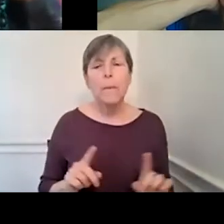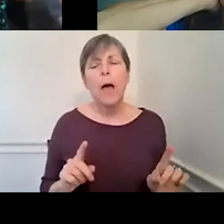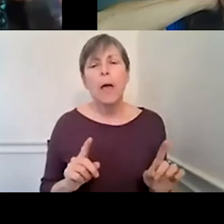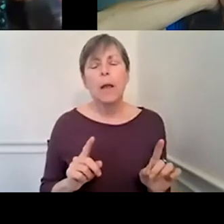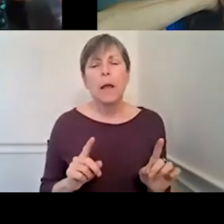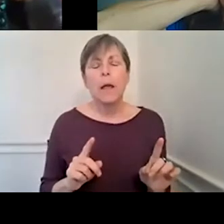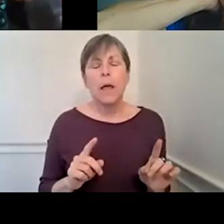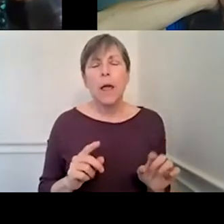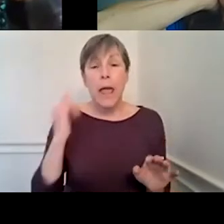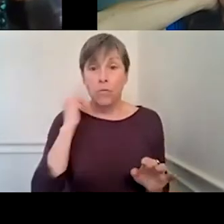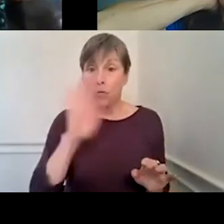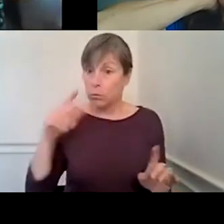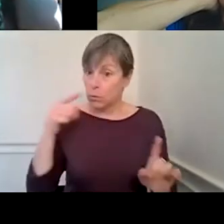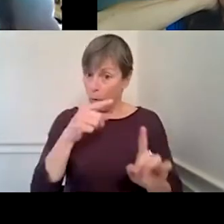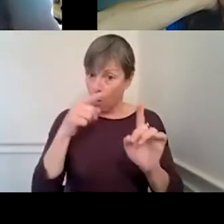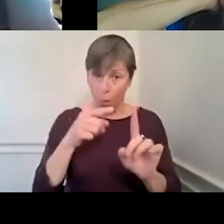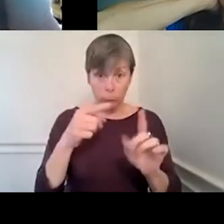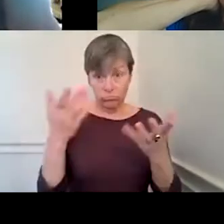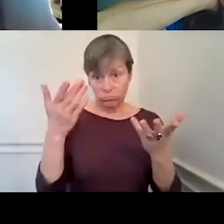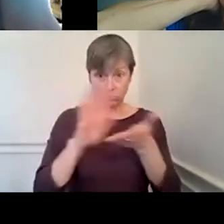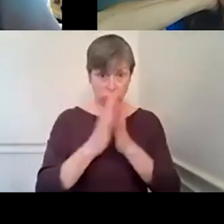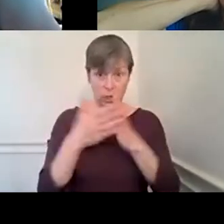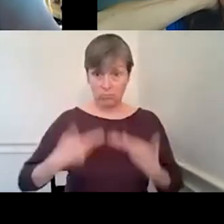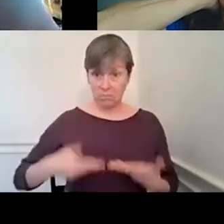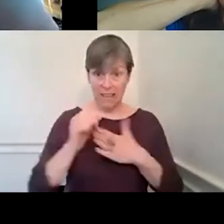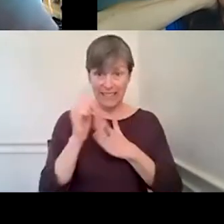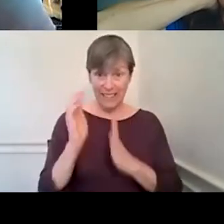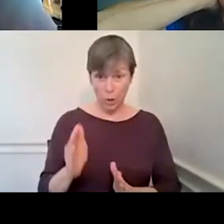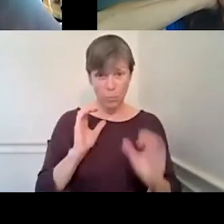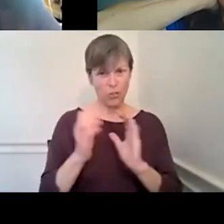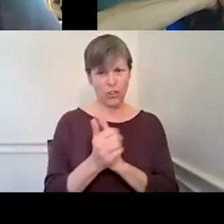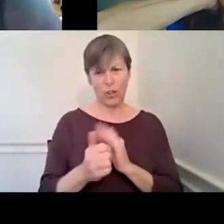if you aspire to be a leader, then communication skills become